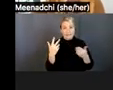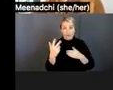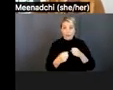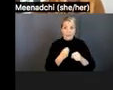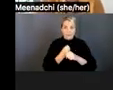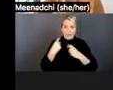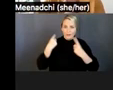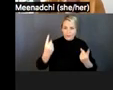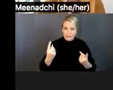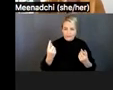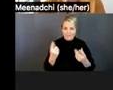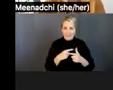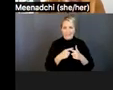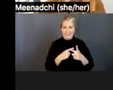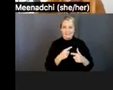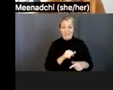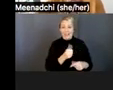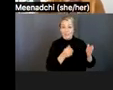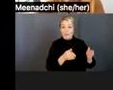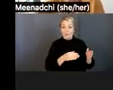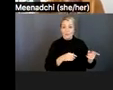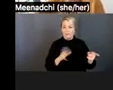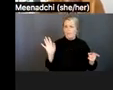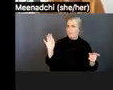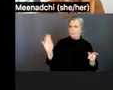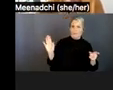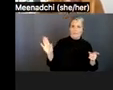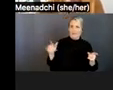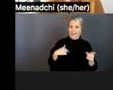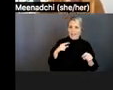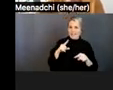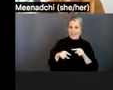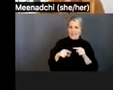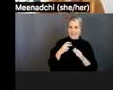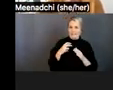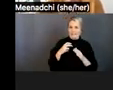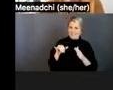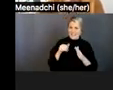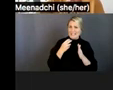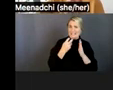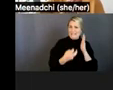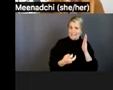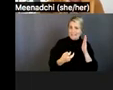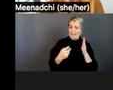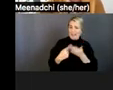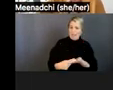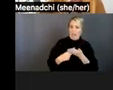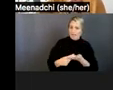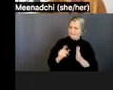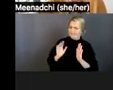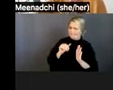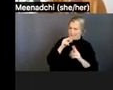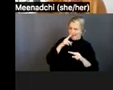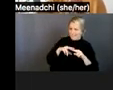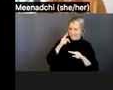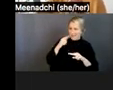3 years, and then there's somebody else who's like, whoa, I can't go in that deep. Like, that's not fun for me because I'm just starting